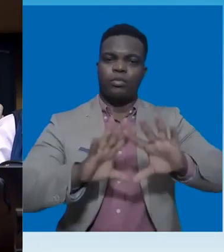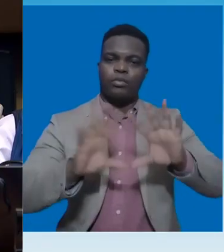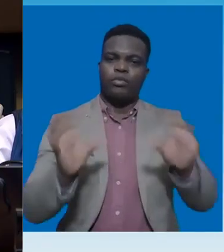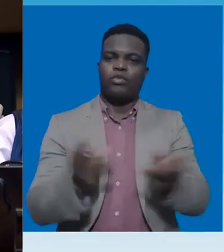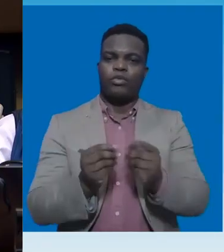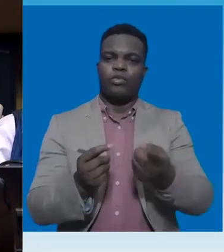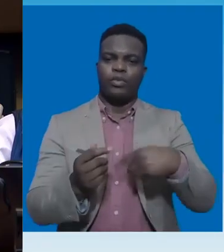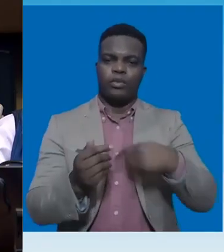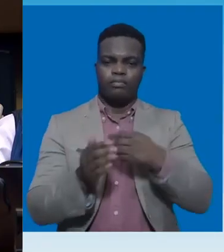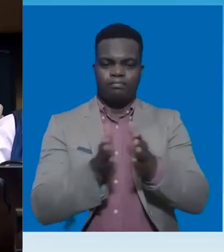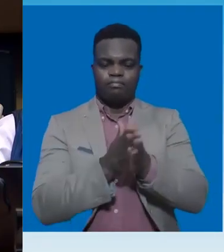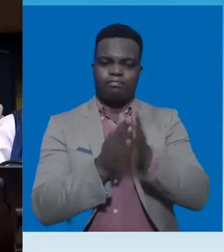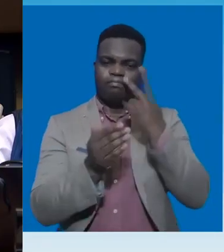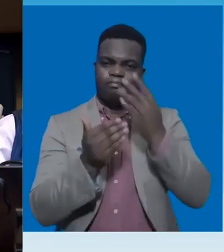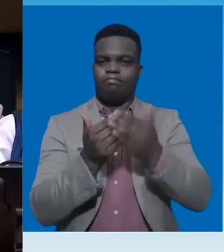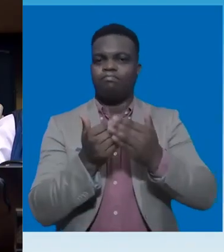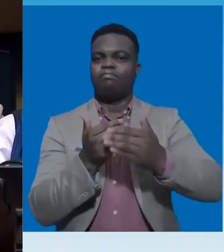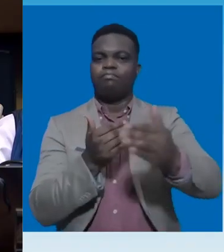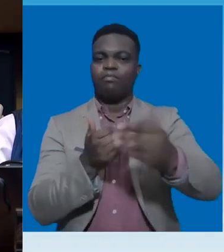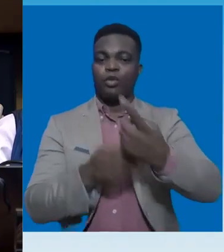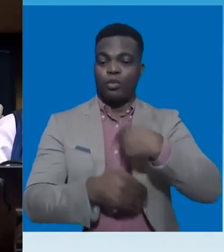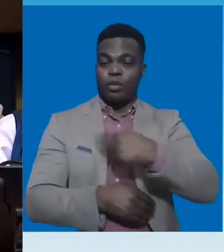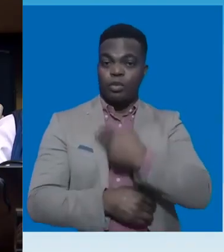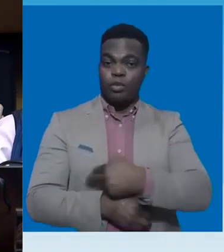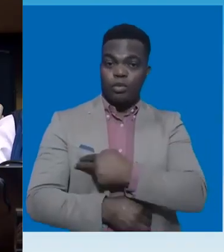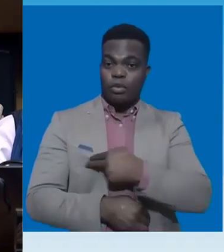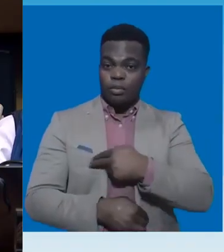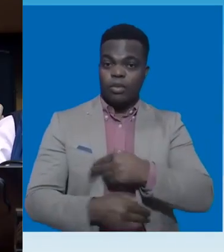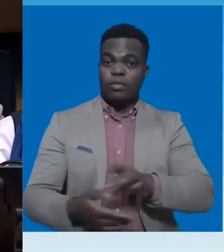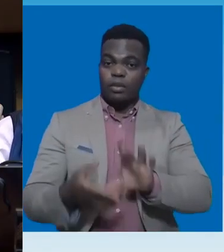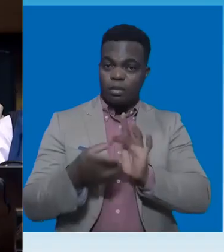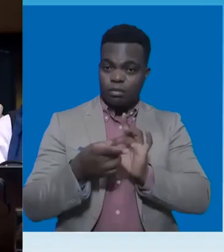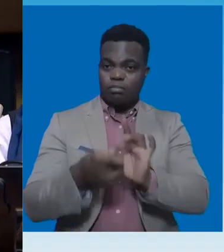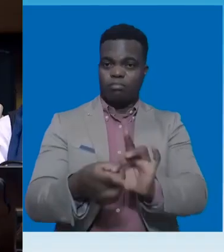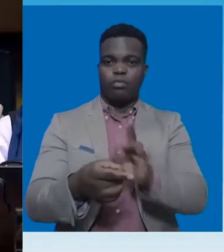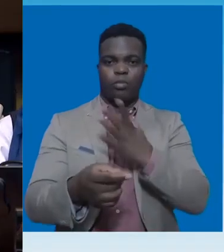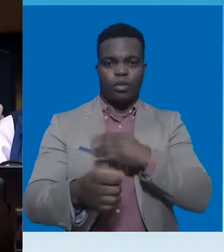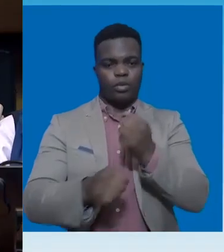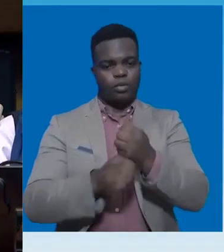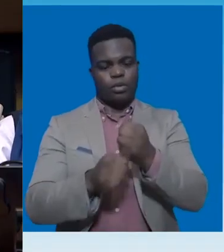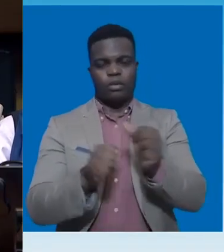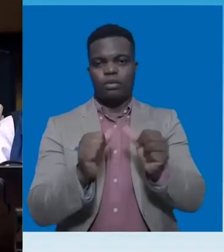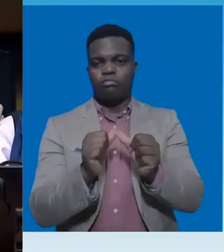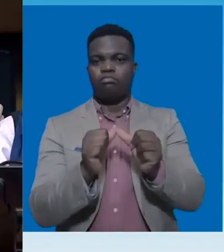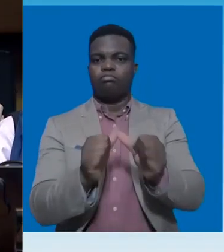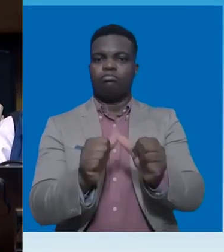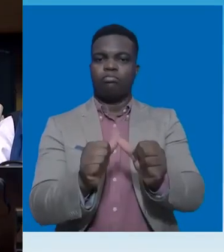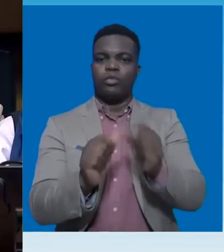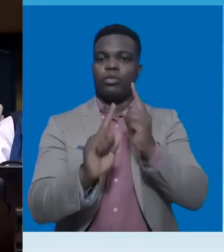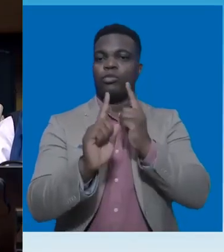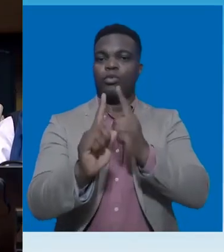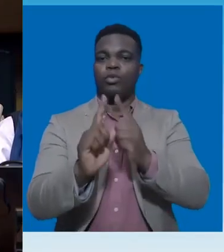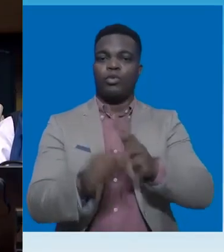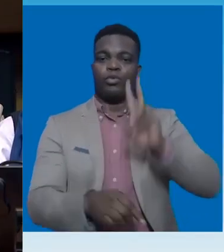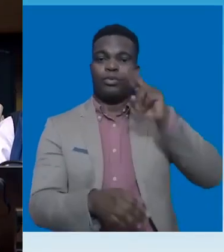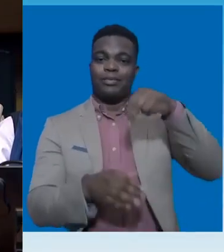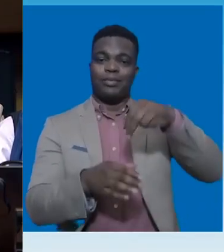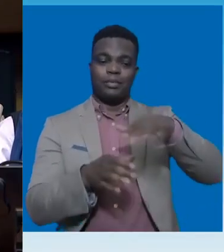We must continue working to make the United Nations an employer that